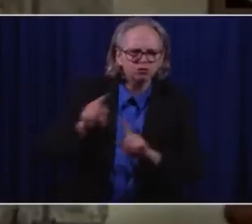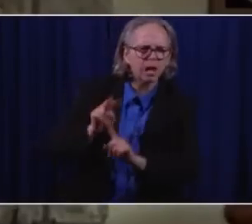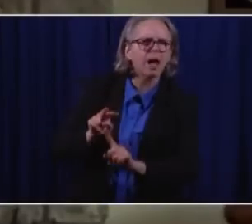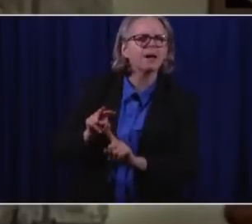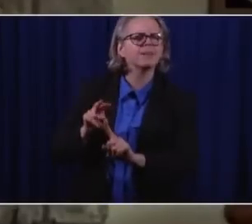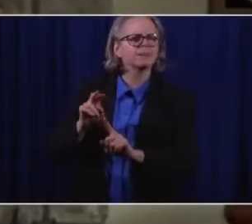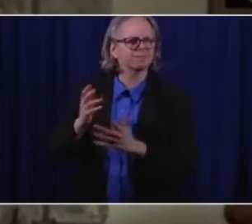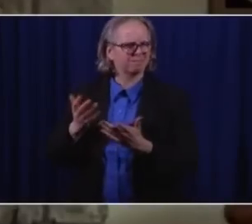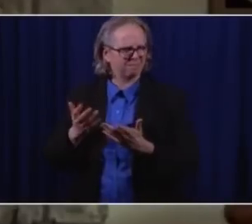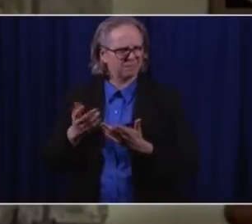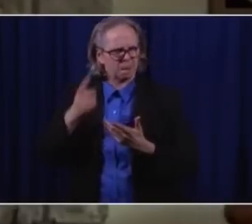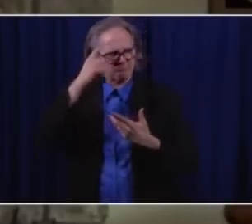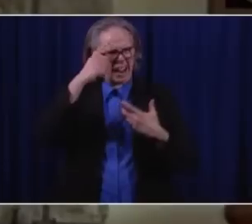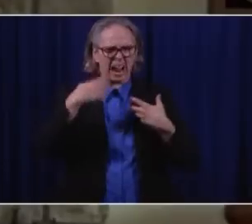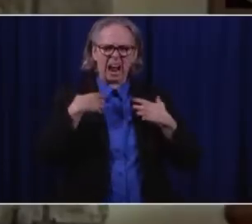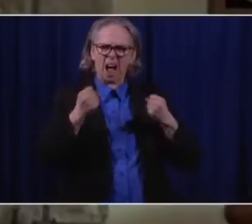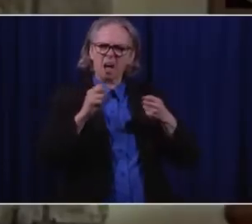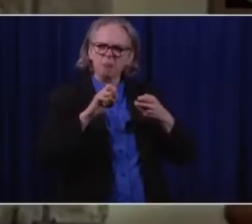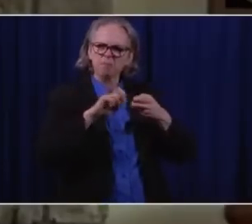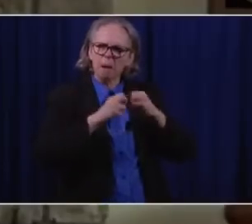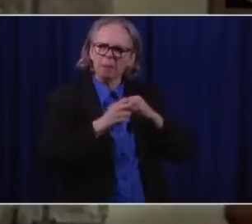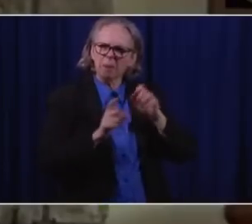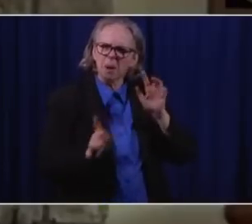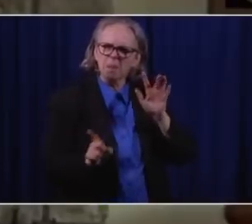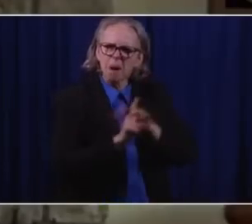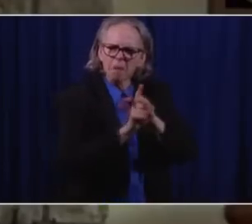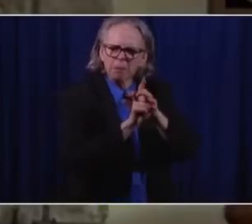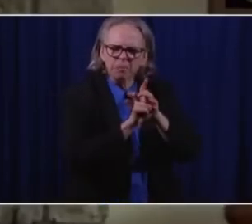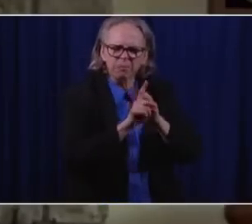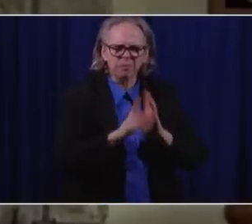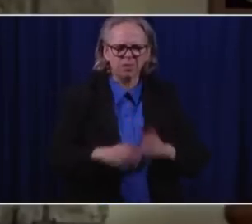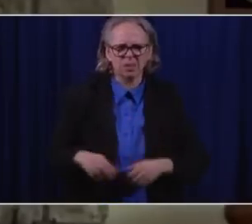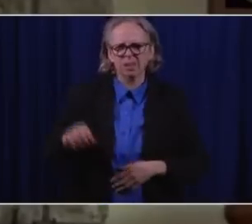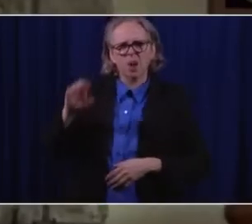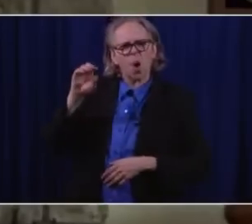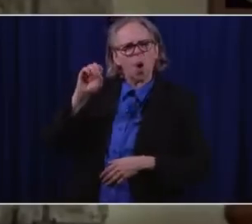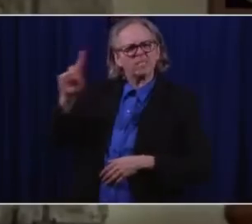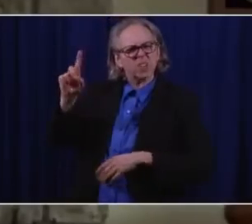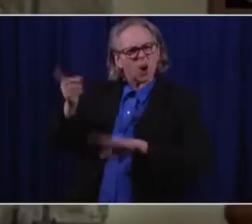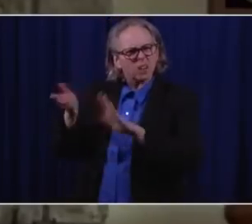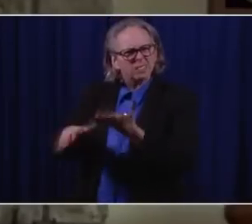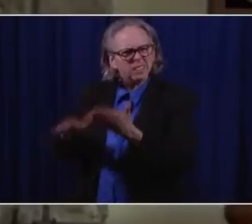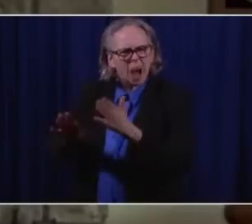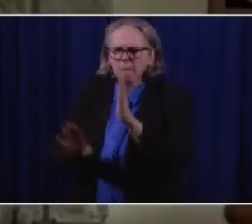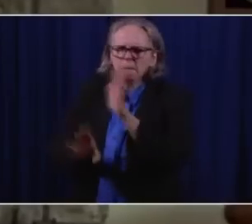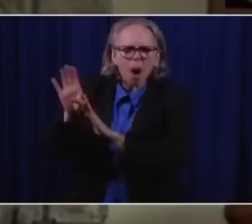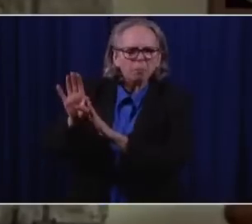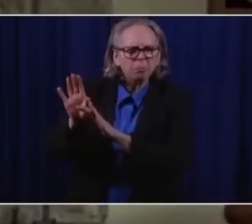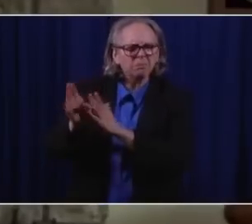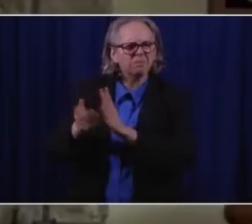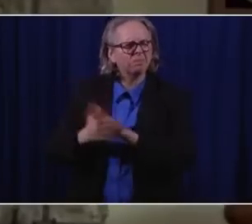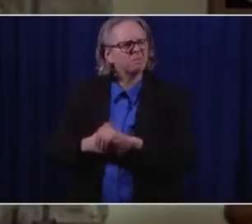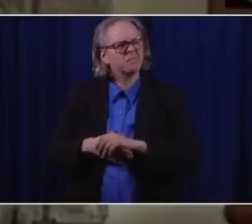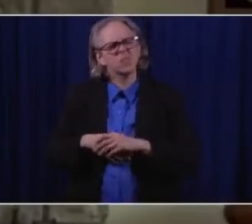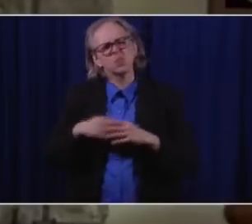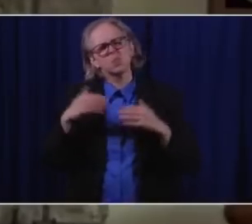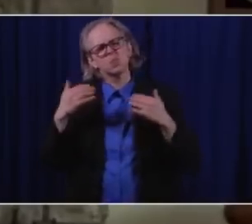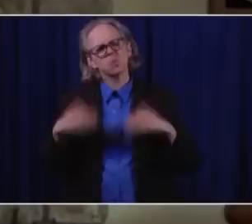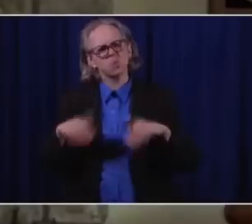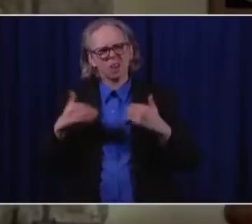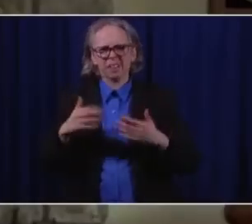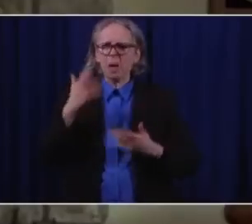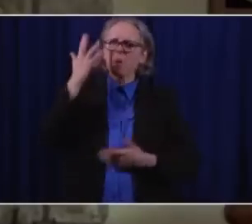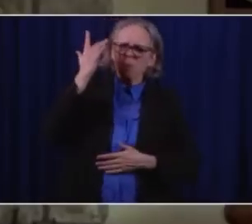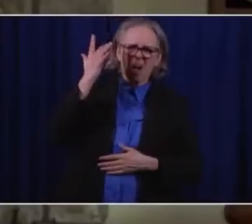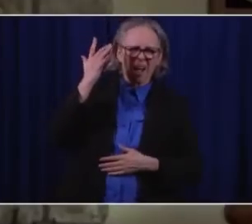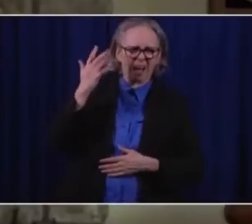saw more people die of overdoses. And what we think that is, we don't really know why, but what we think is that more people were by